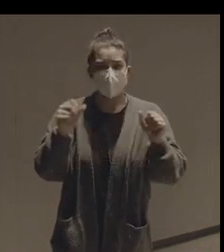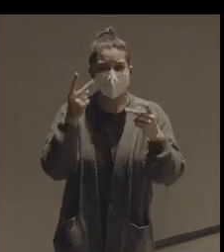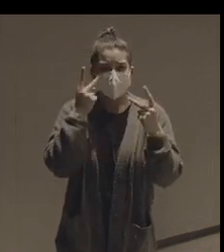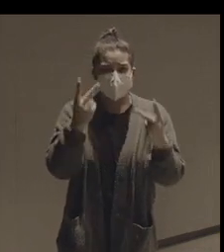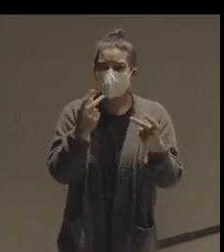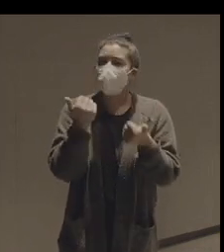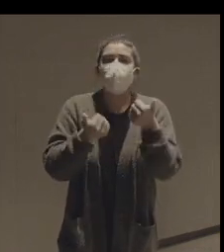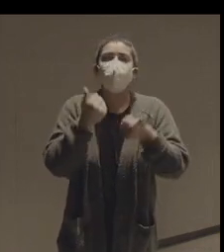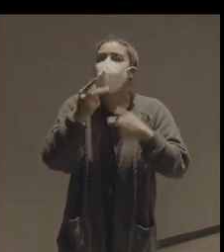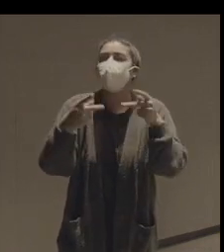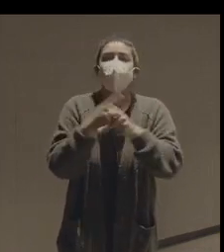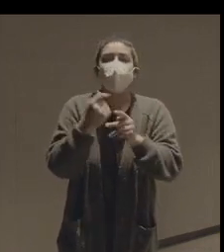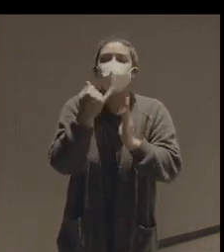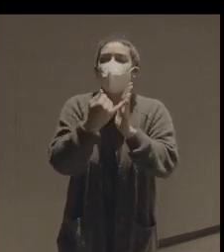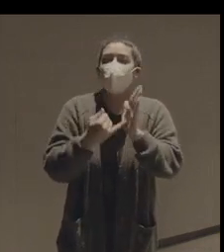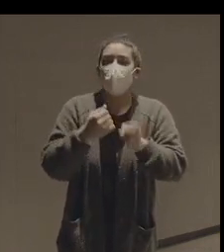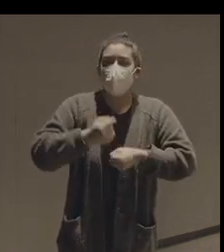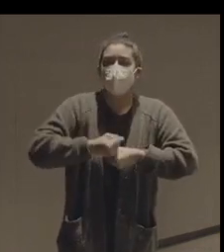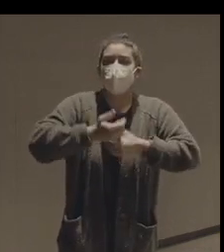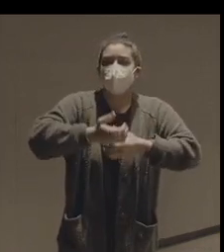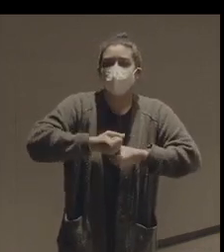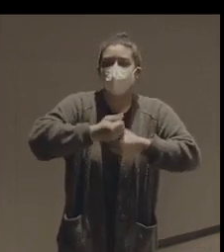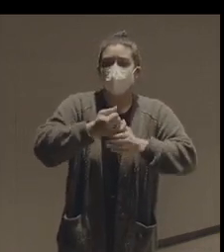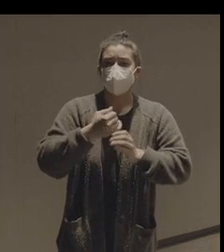weight of the Vietnam War,